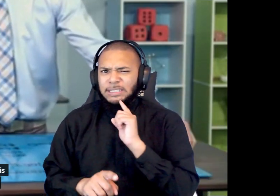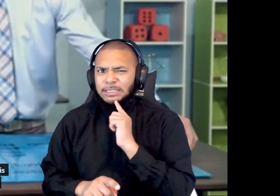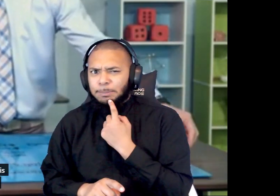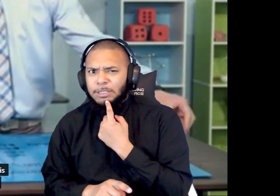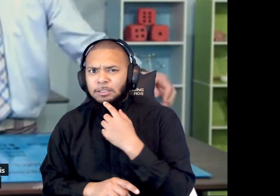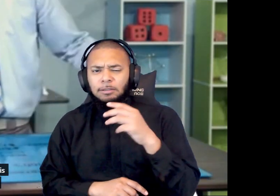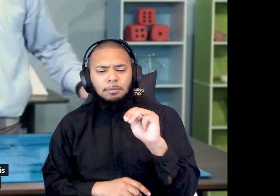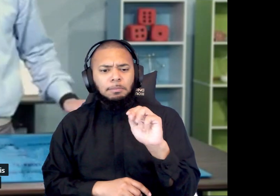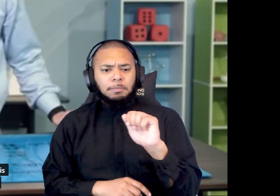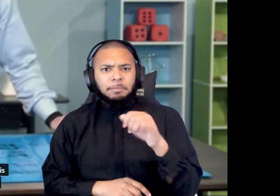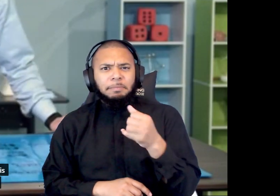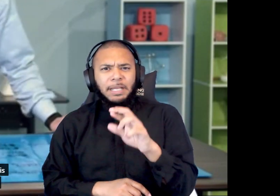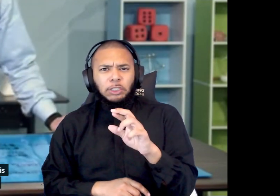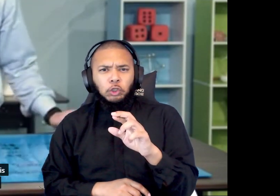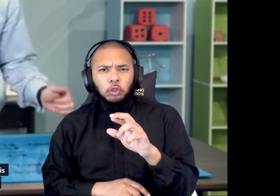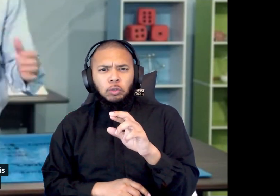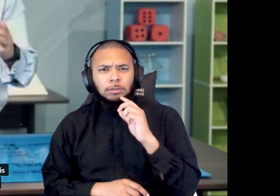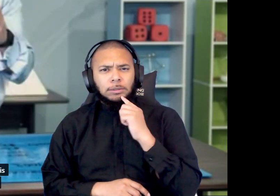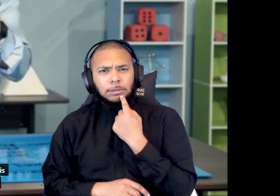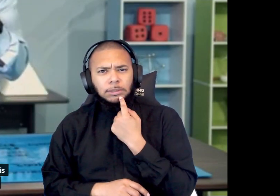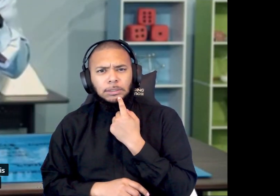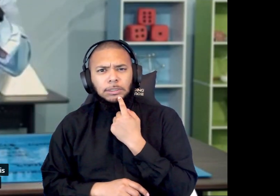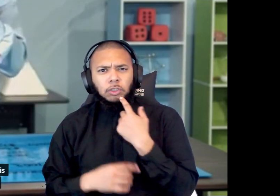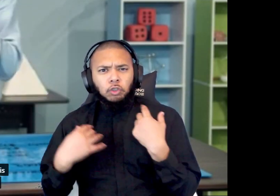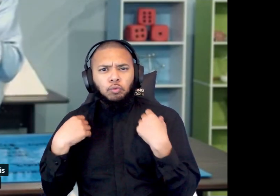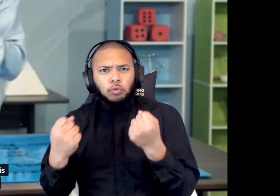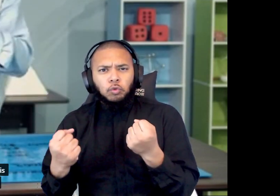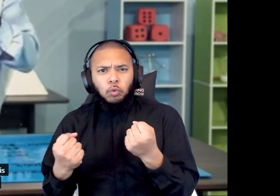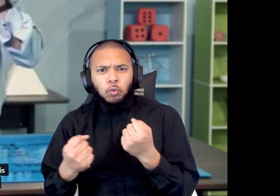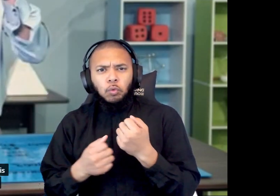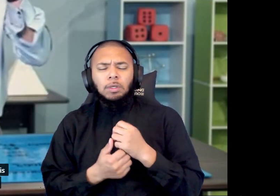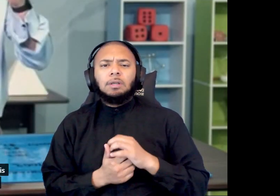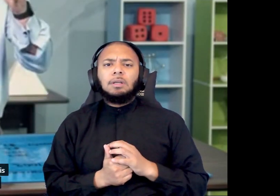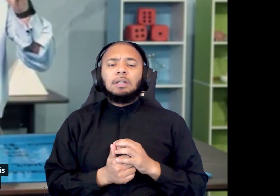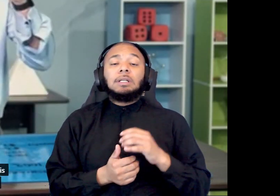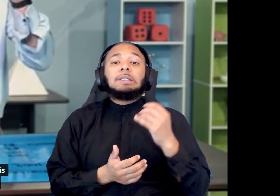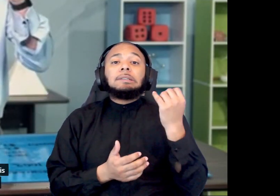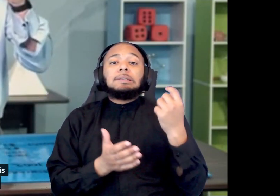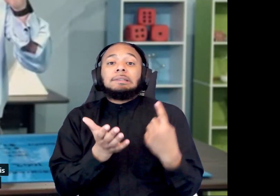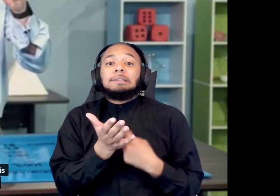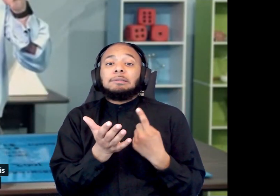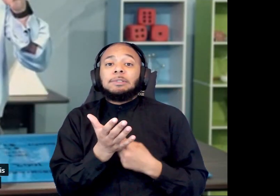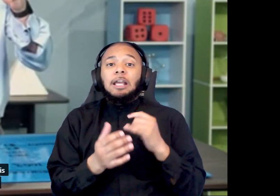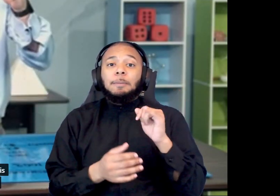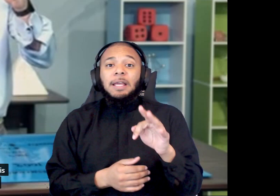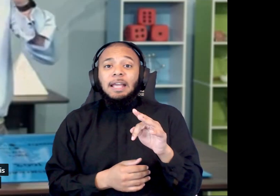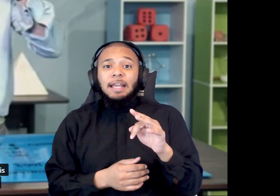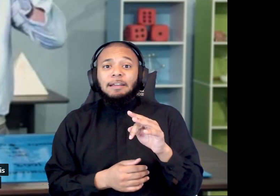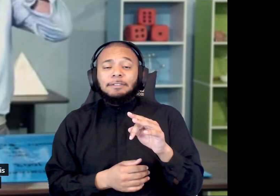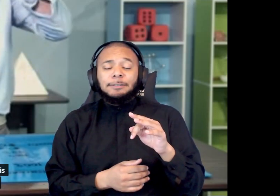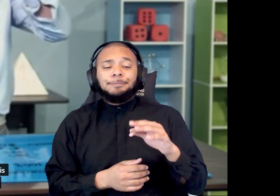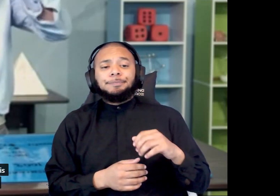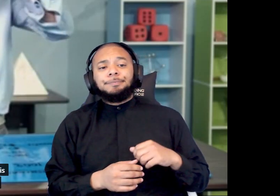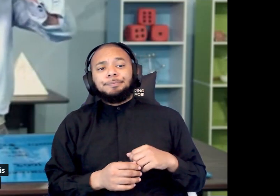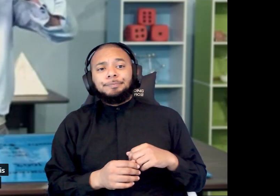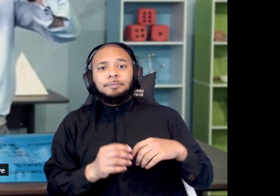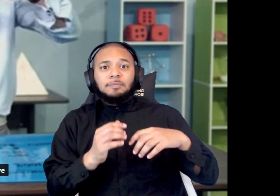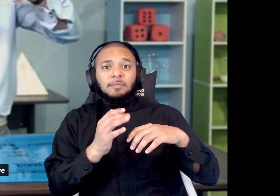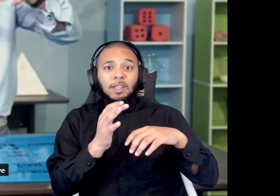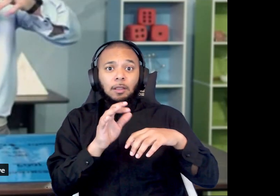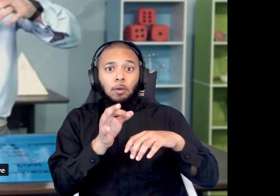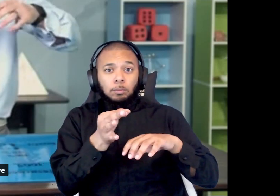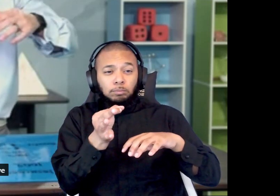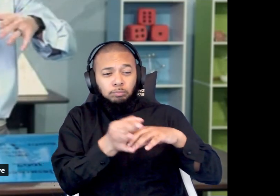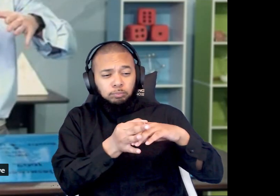Things get a little dicier here. Sometime, if your cavity is so big that it takes up almost